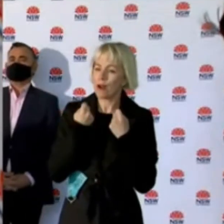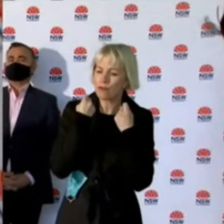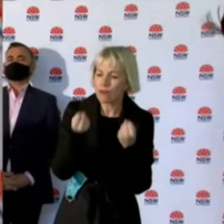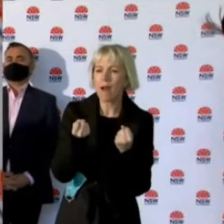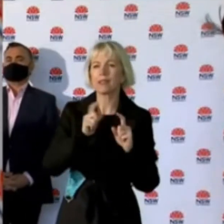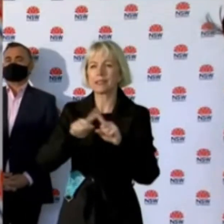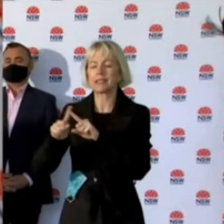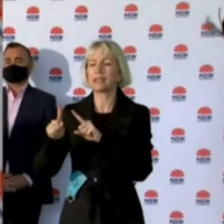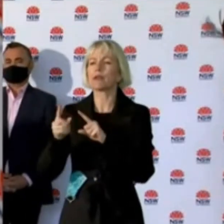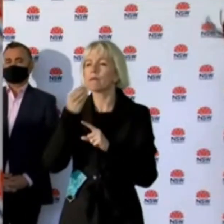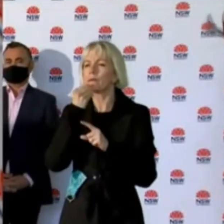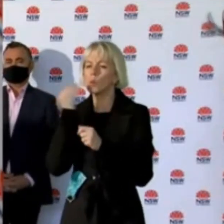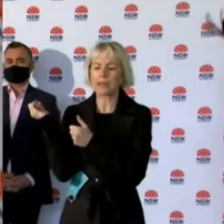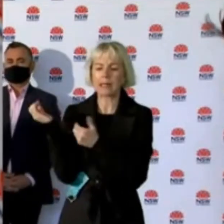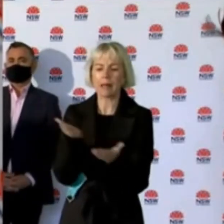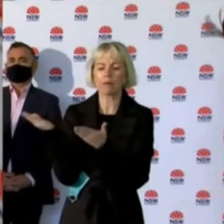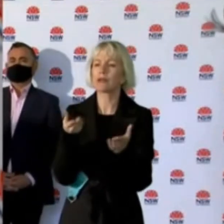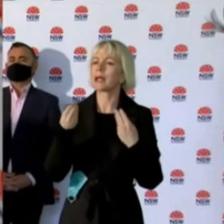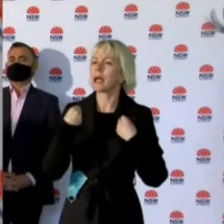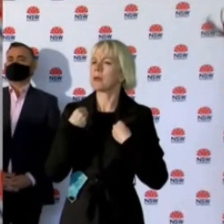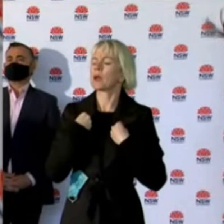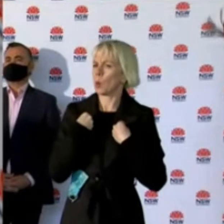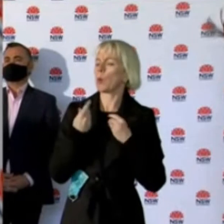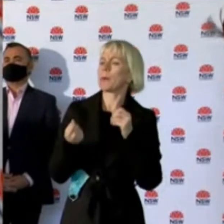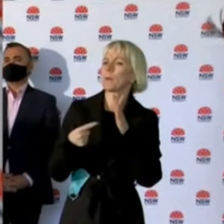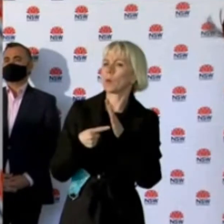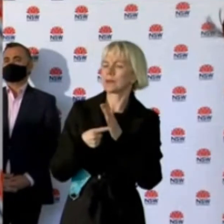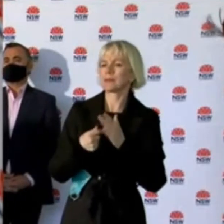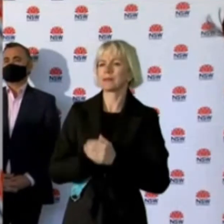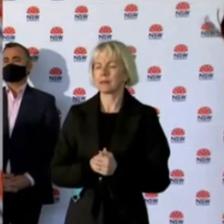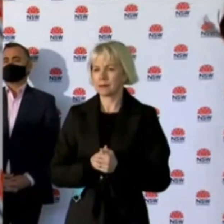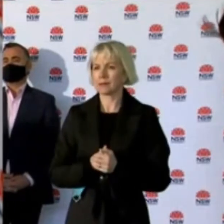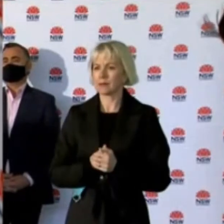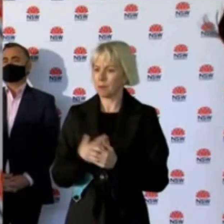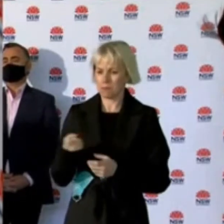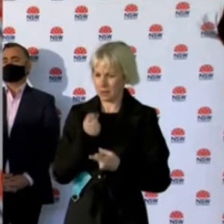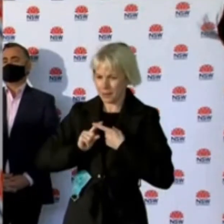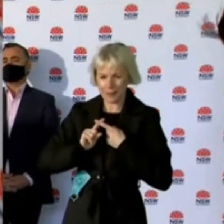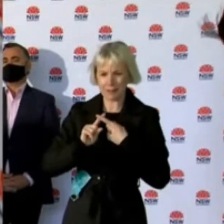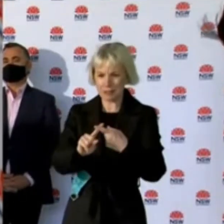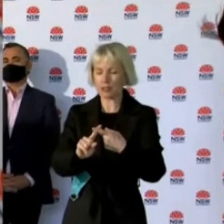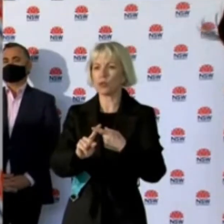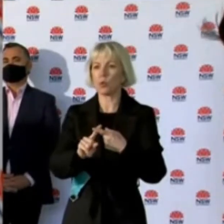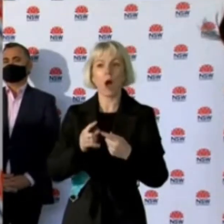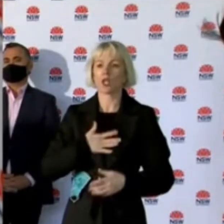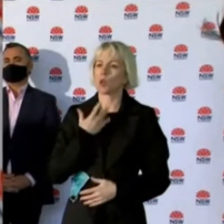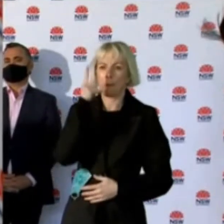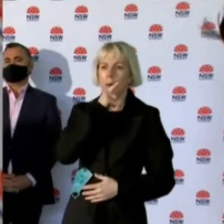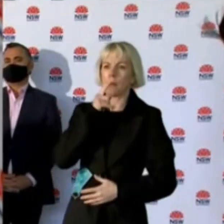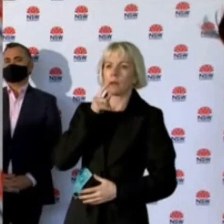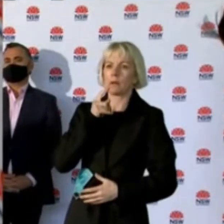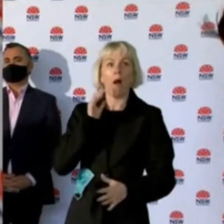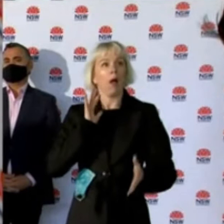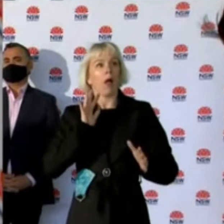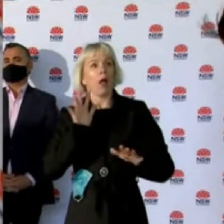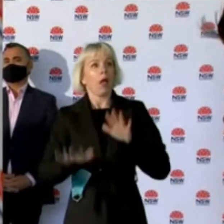is delivered in a timely way. And of course, those type of activities will continue. I don't want anyone rushing to their local supermarket worrying